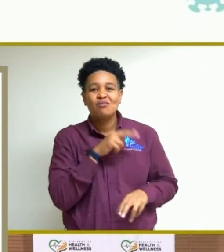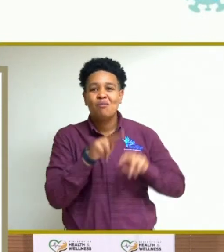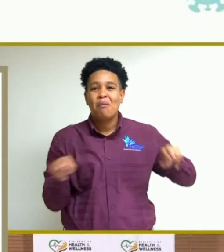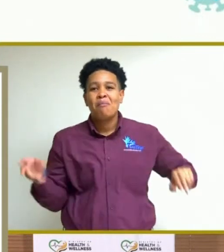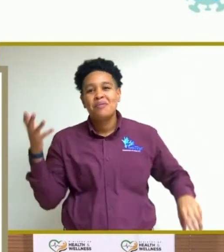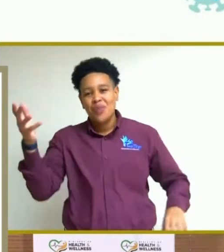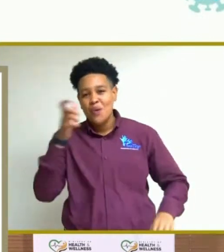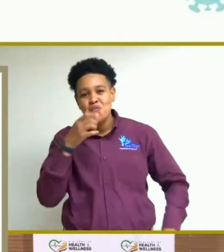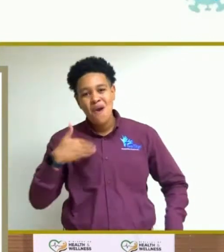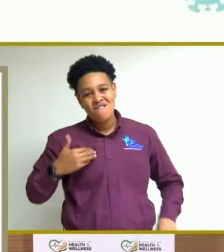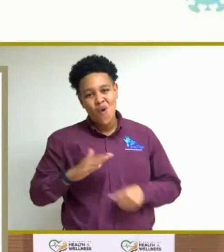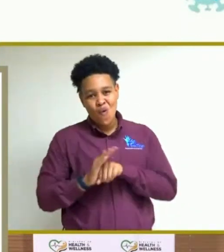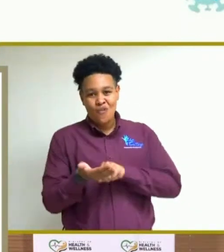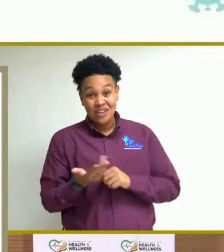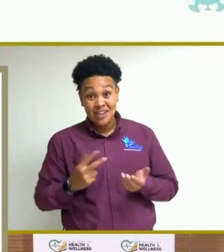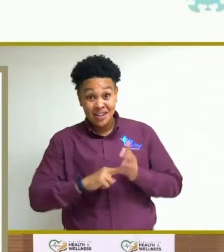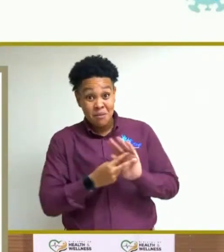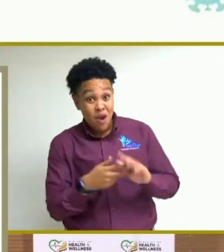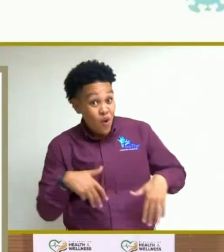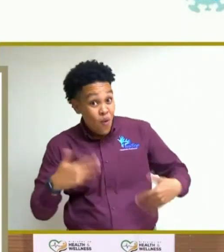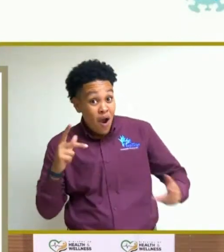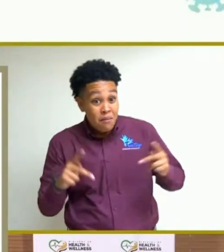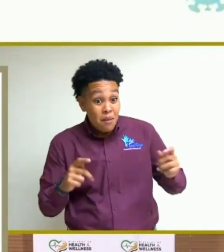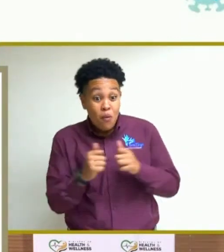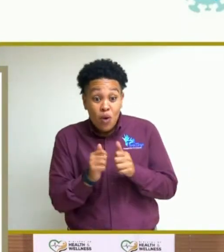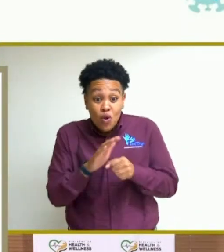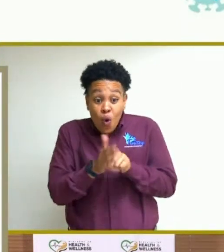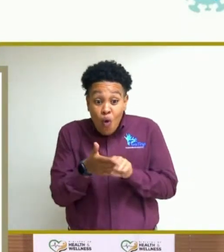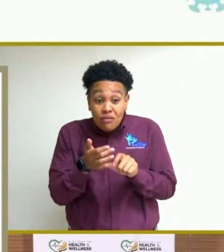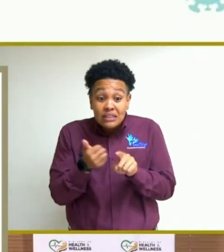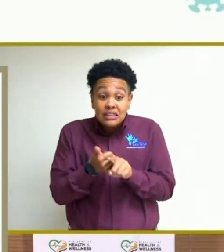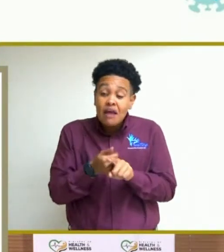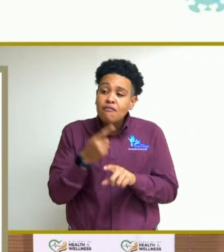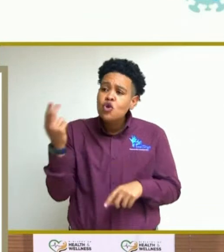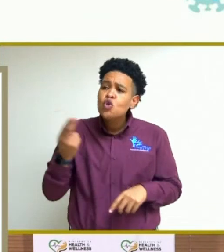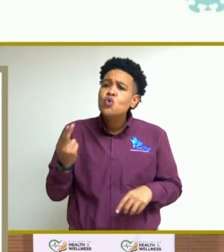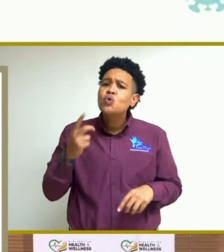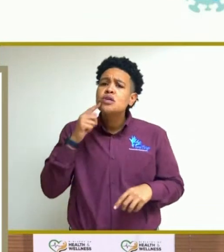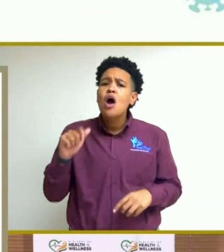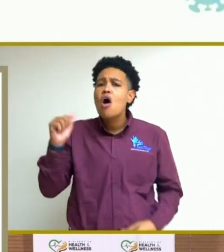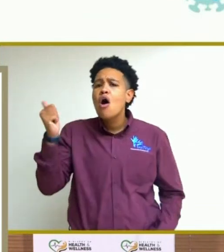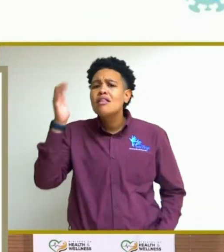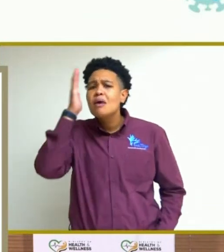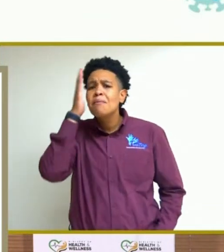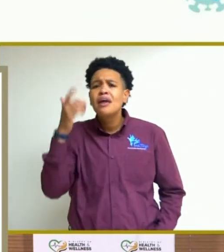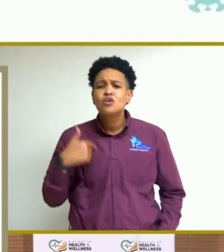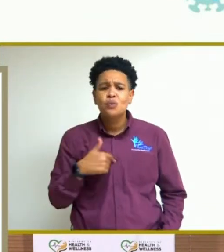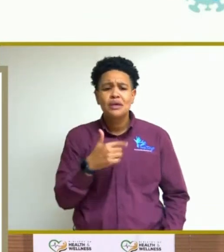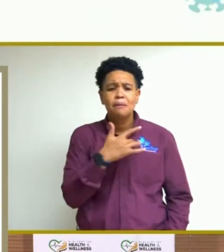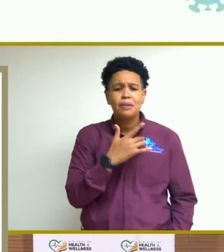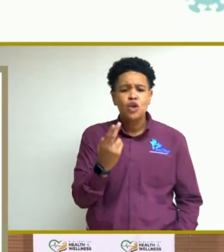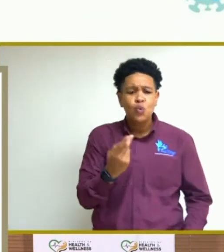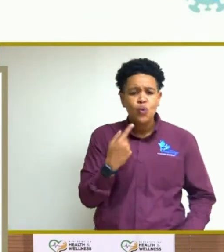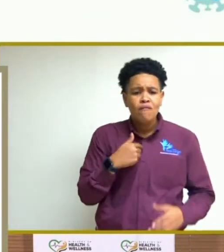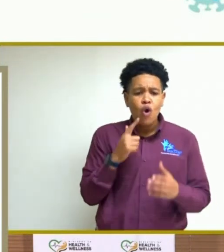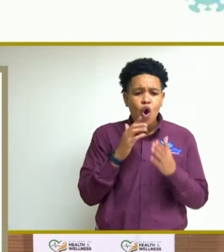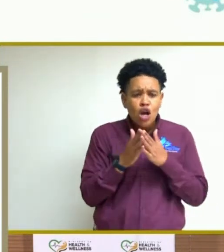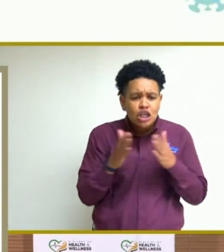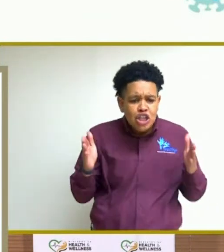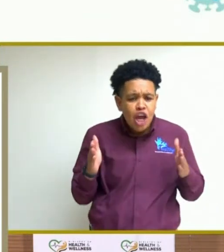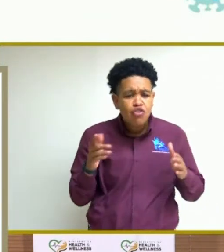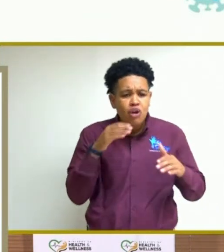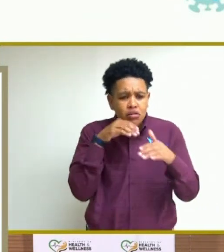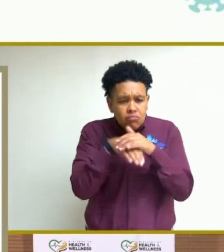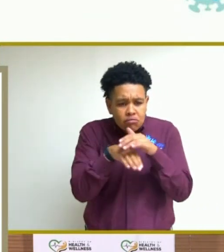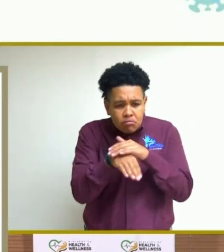this means is that persons with COVID are utilizing other beds that we would have used for our general